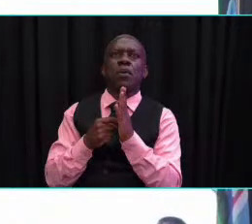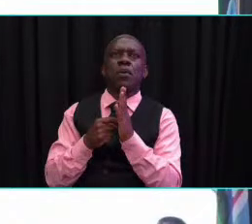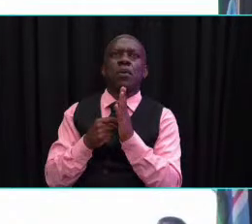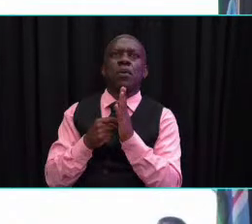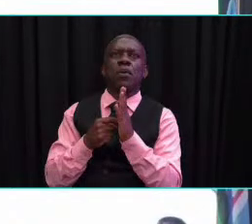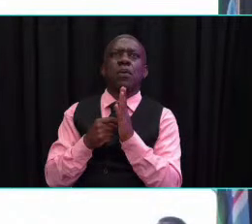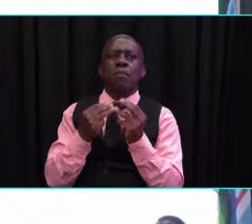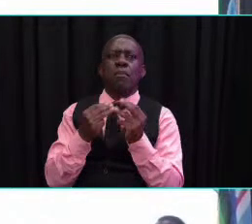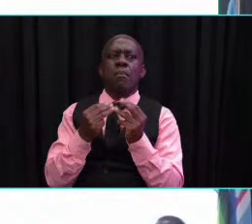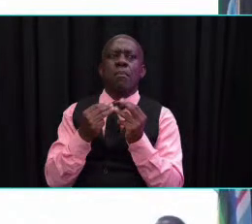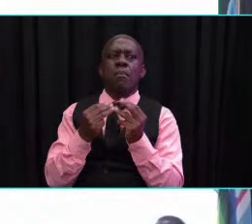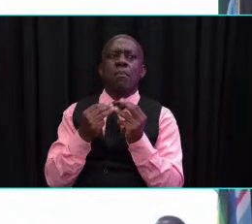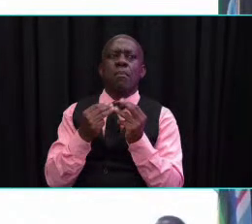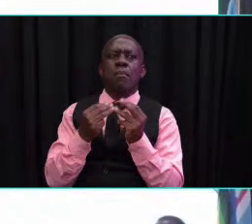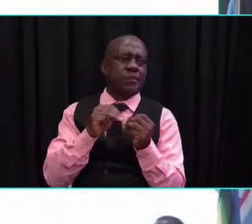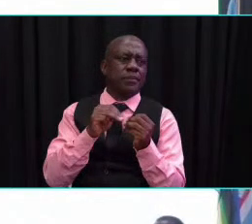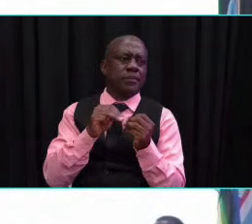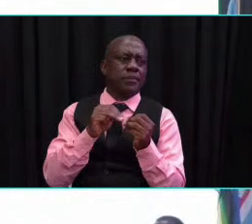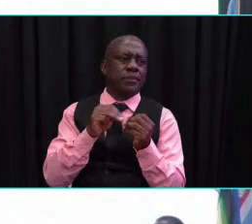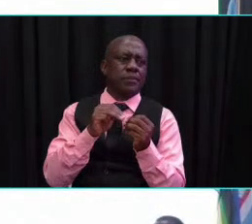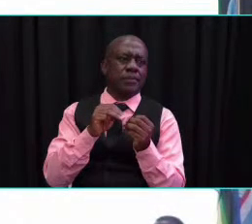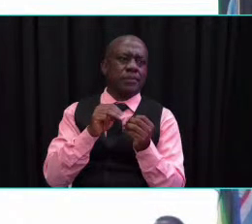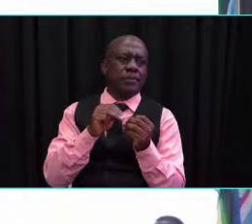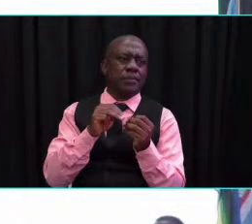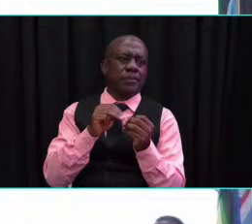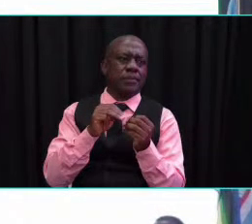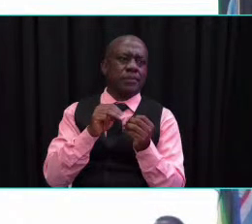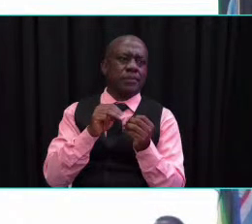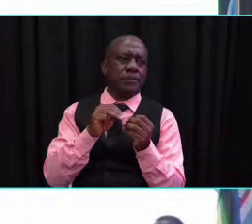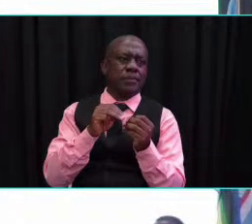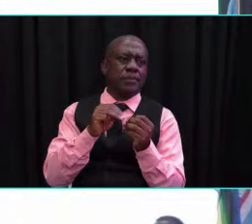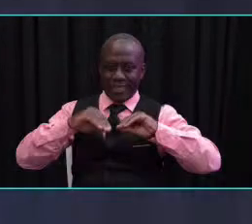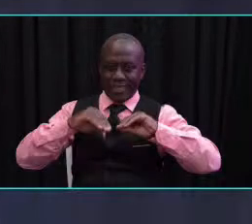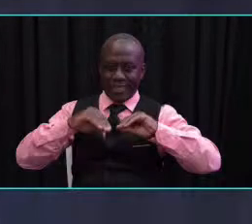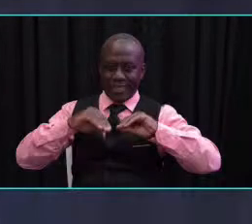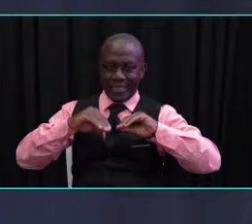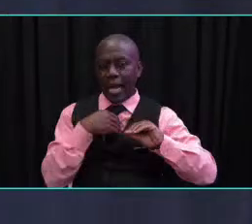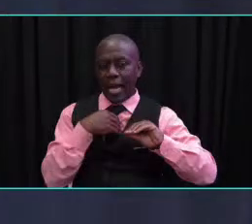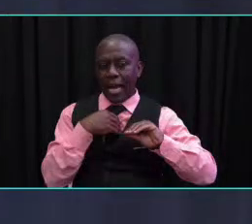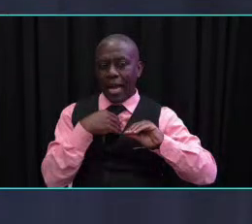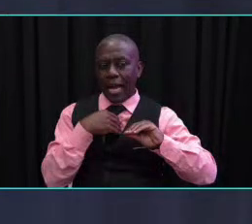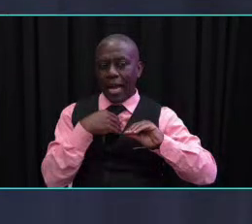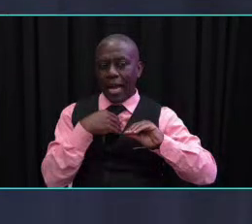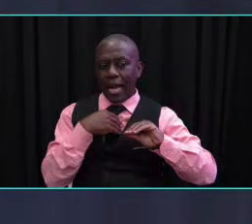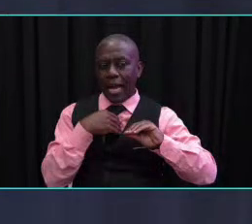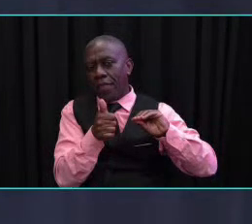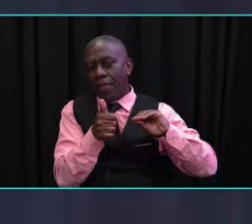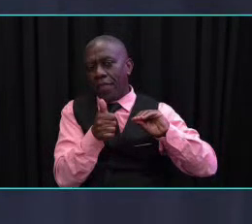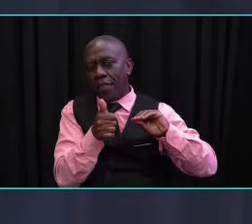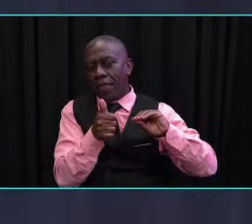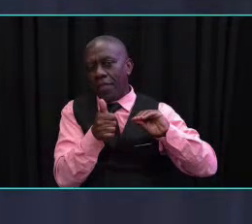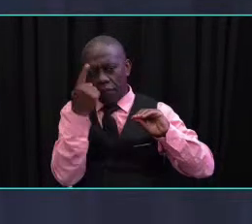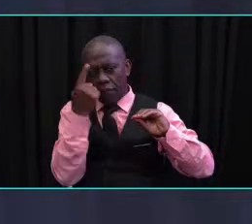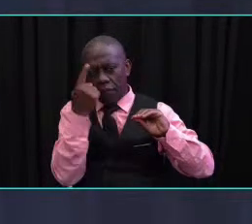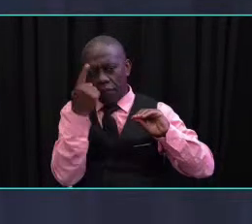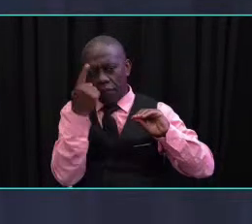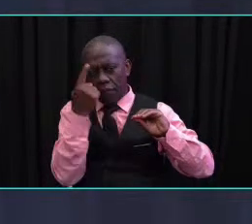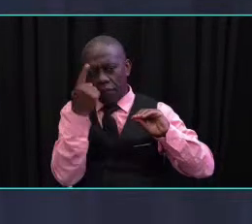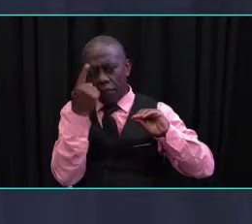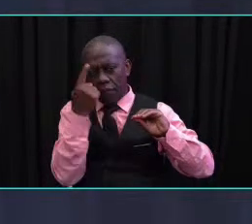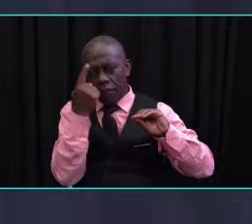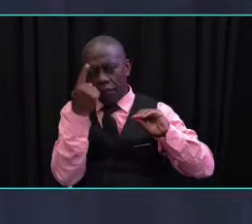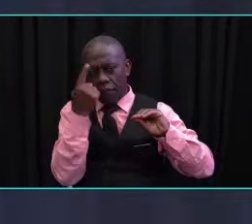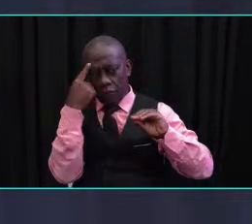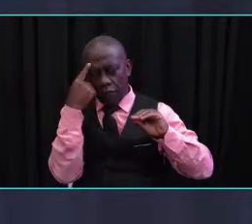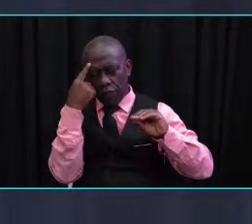school teaches. But there are components of maritime you can introduce in maths that the children learn